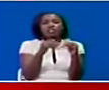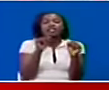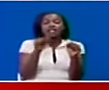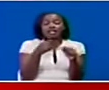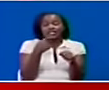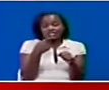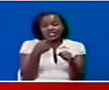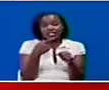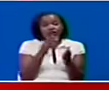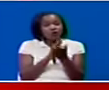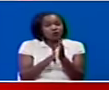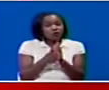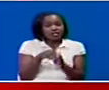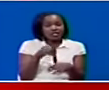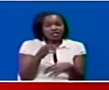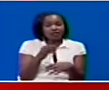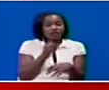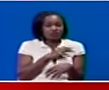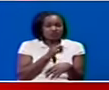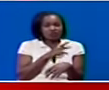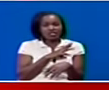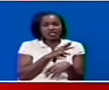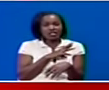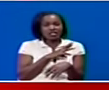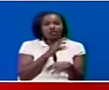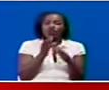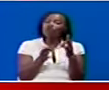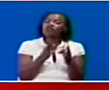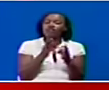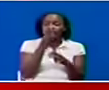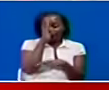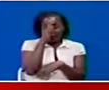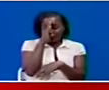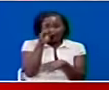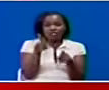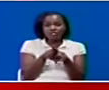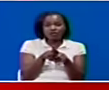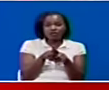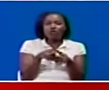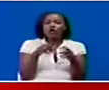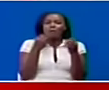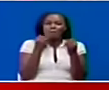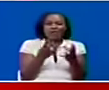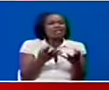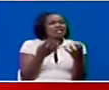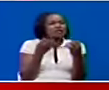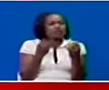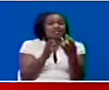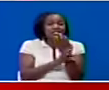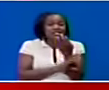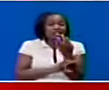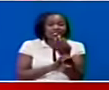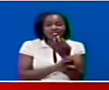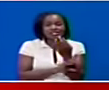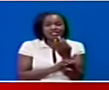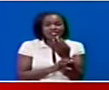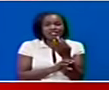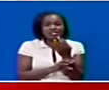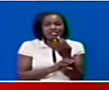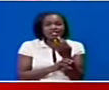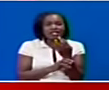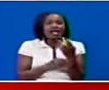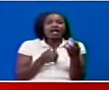this without fear of contradiction or without a doubt, that there are so many countries that have not